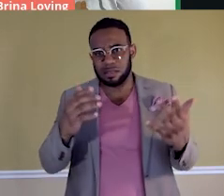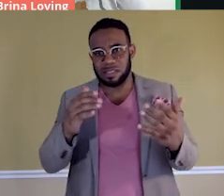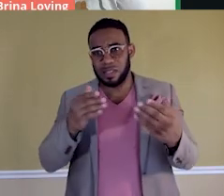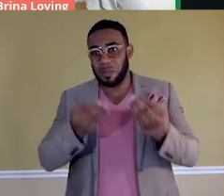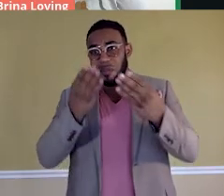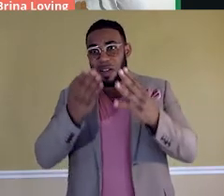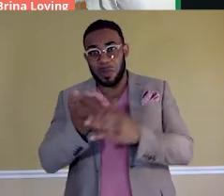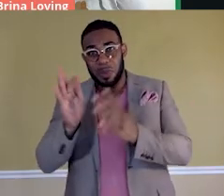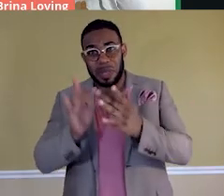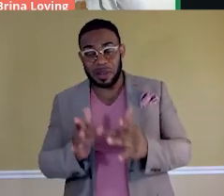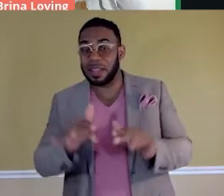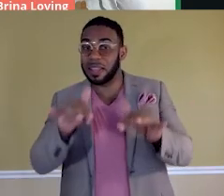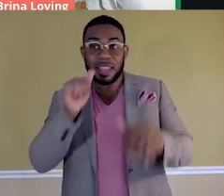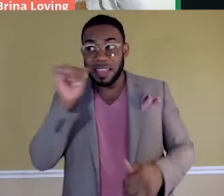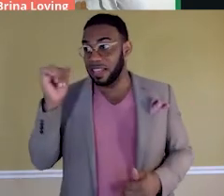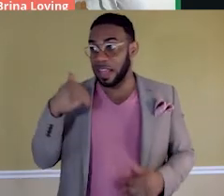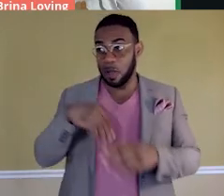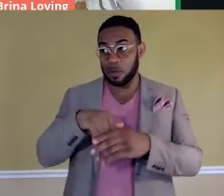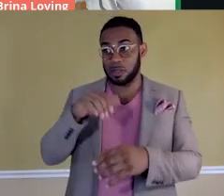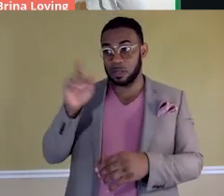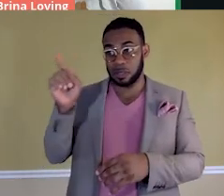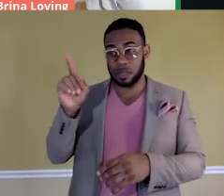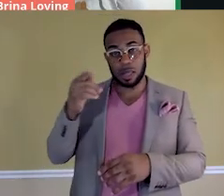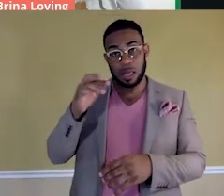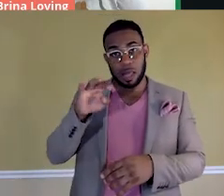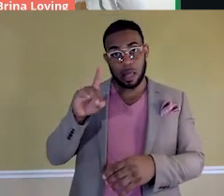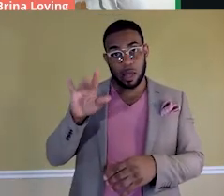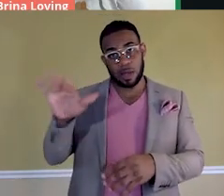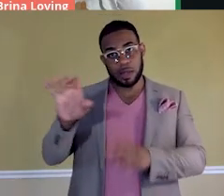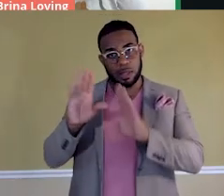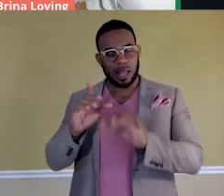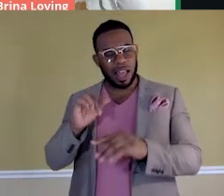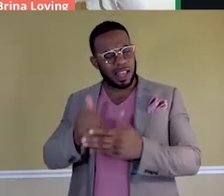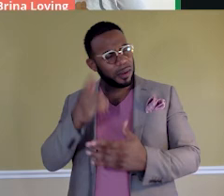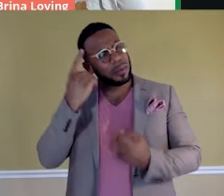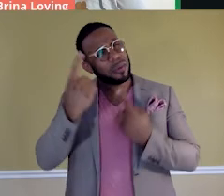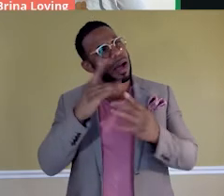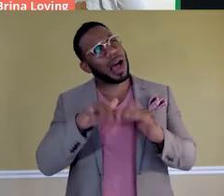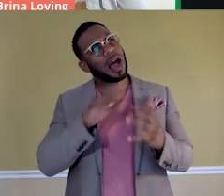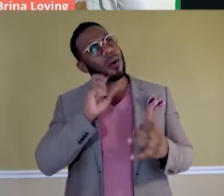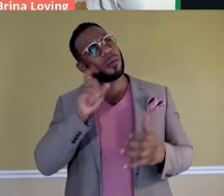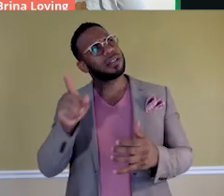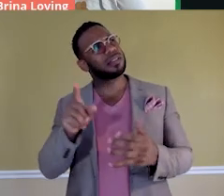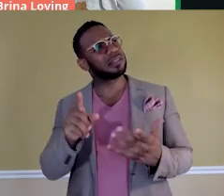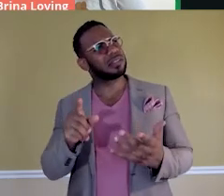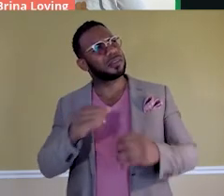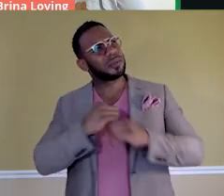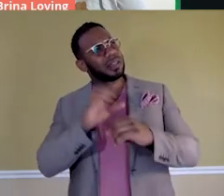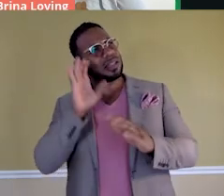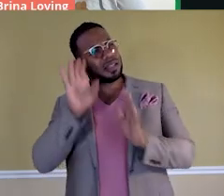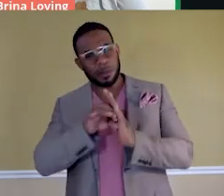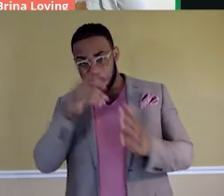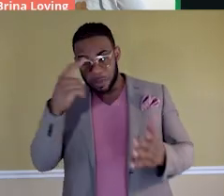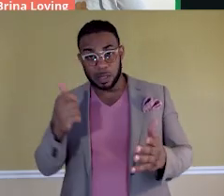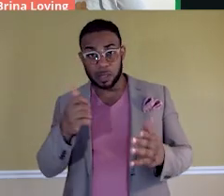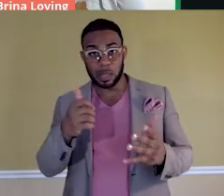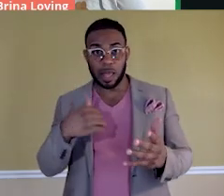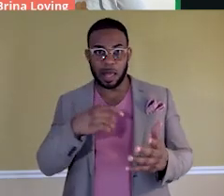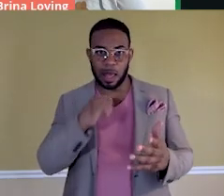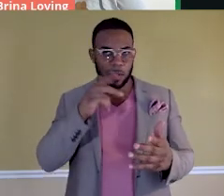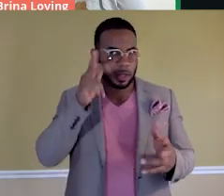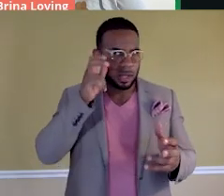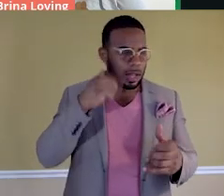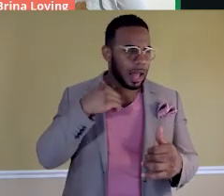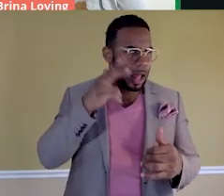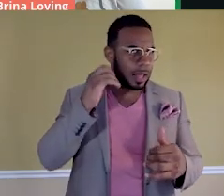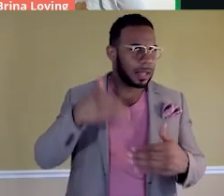internet. Yesterday, I was in Harold's session, and I could not help but wonder what he was doing to protect his image, because whether I don't know if he's listening,